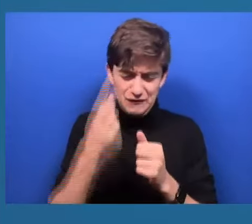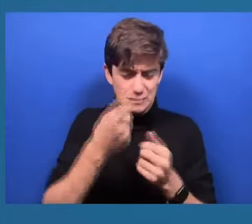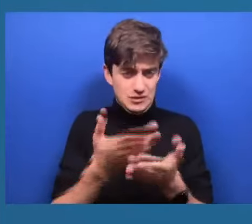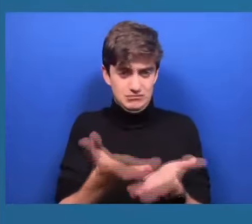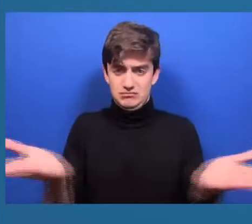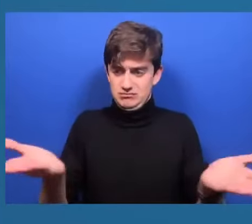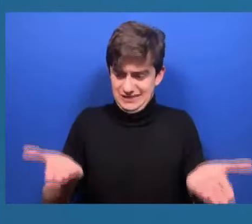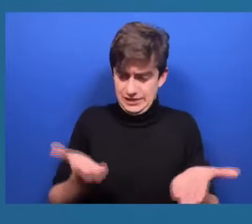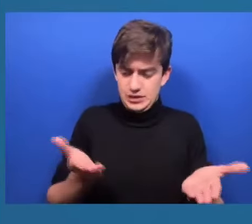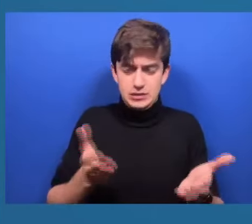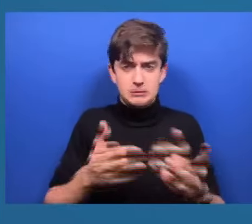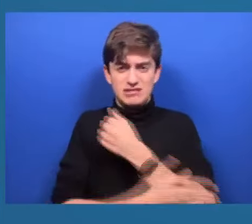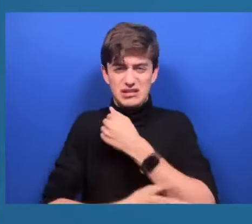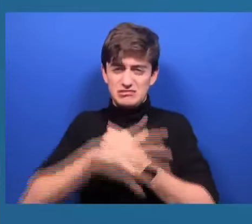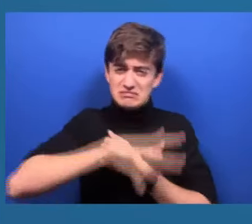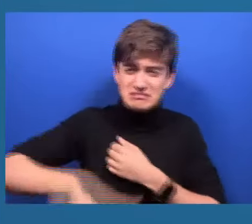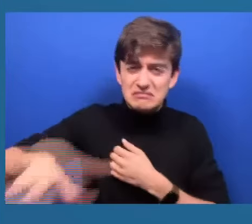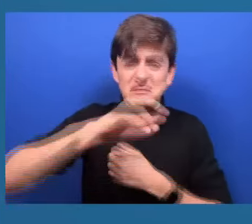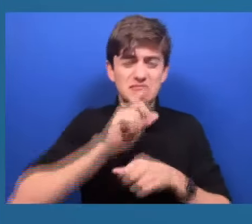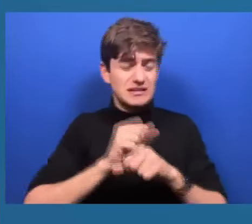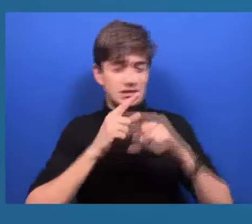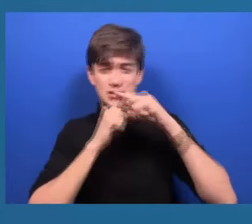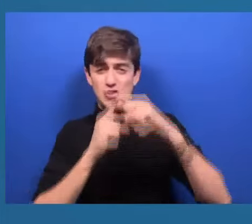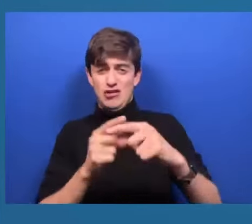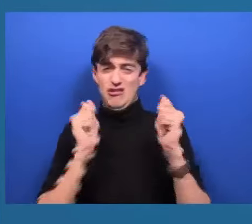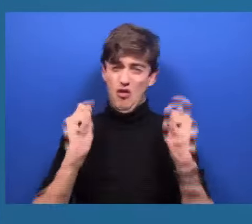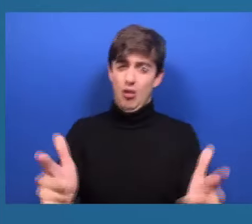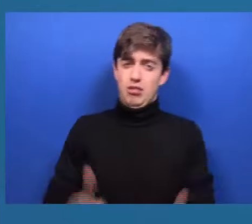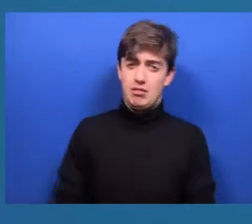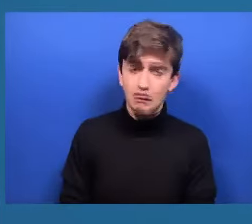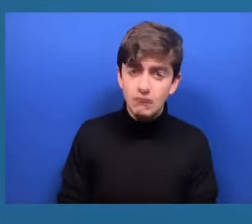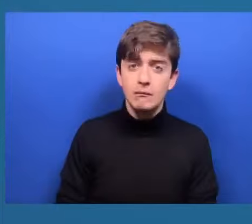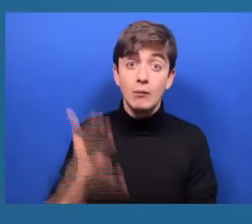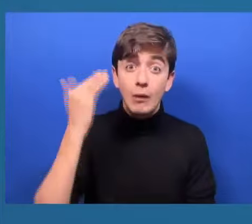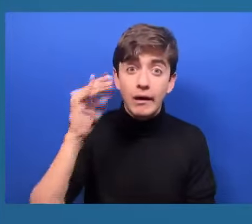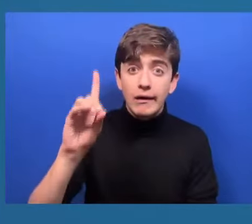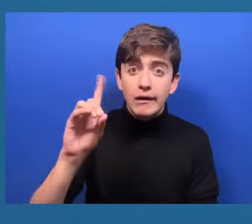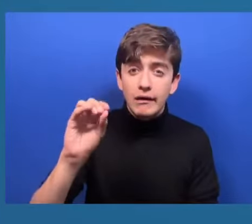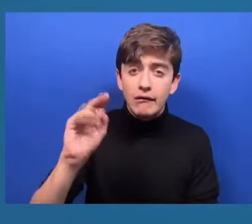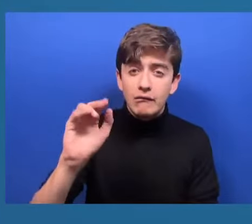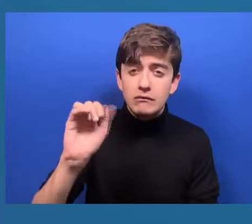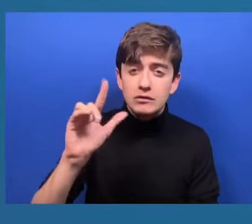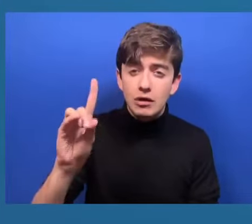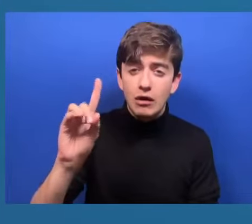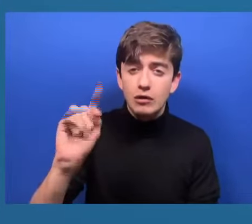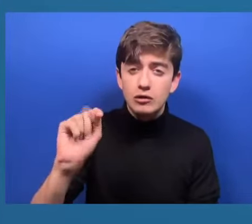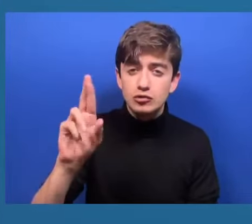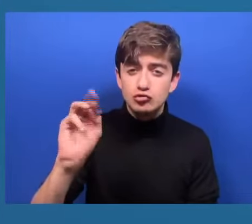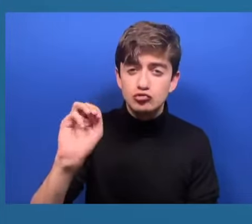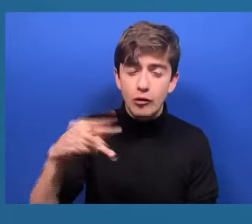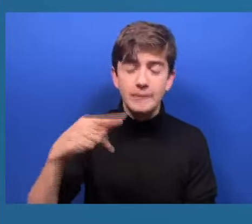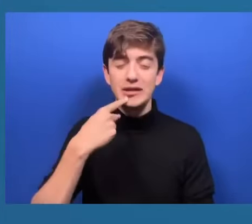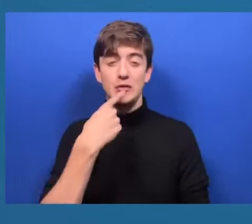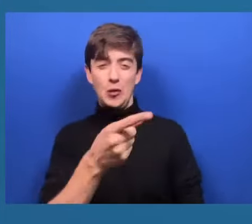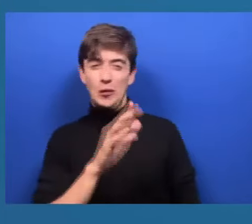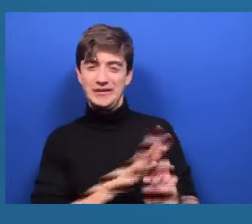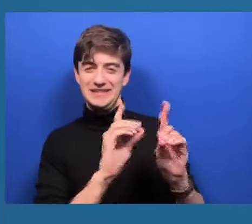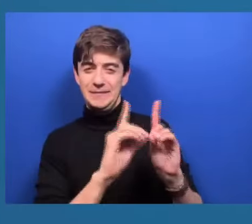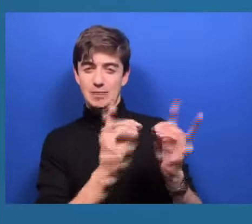country. Because Donald Trump directed his Department of Justice to